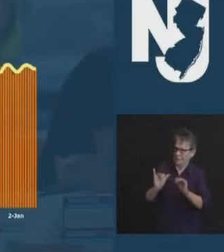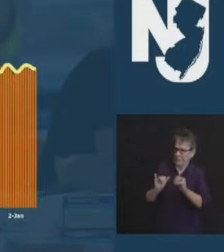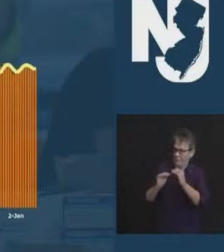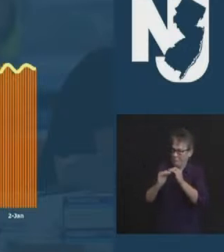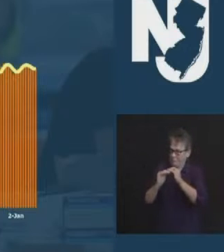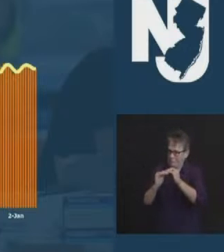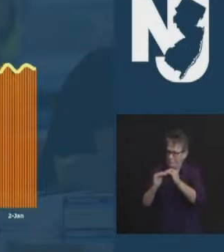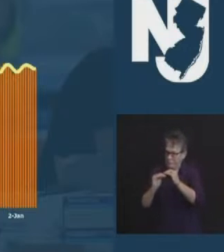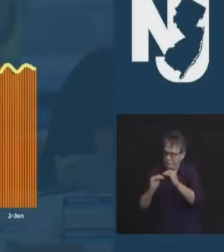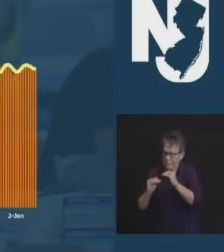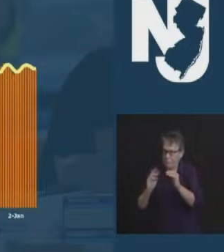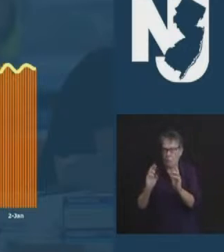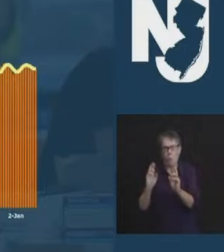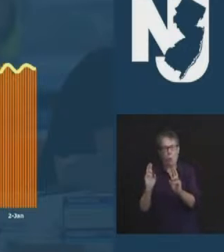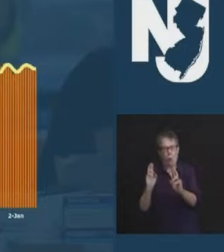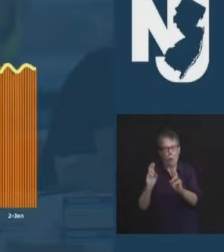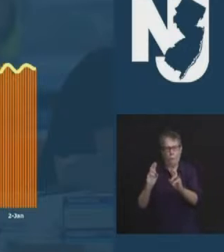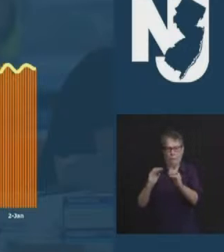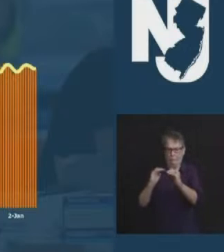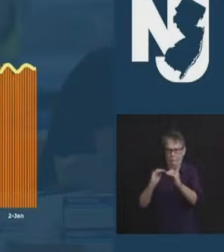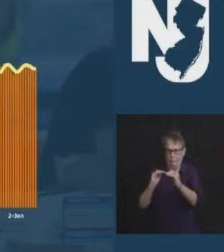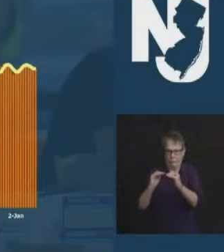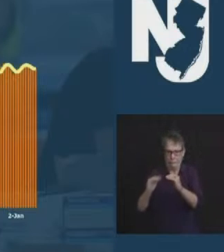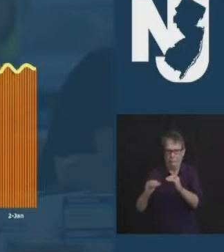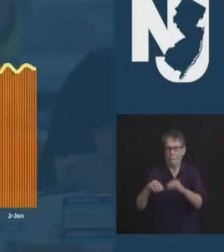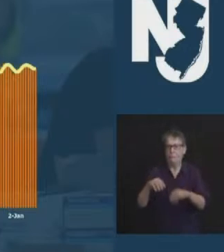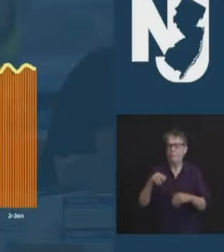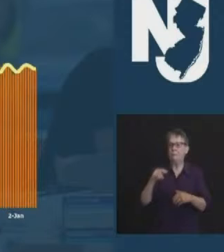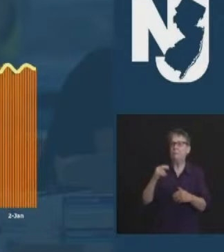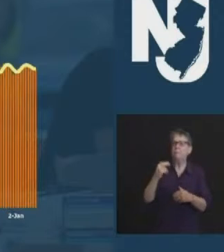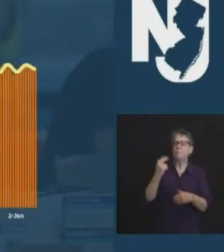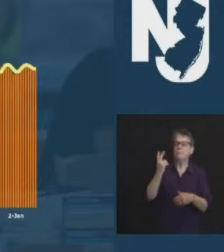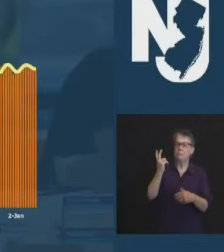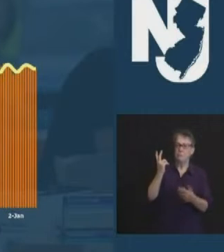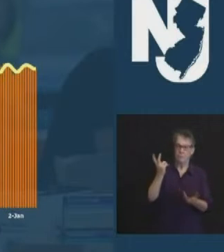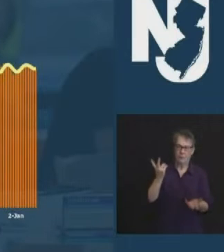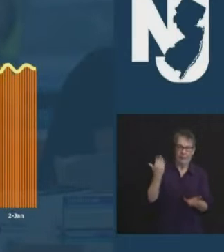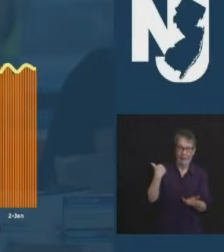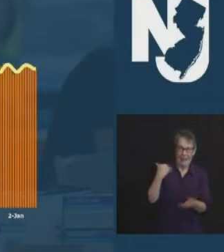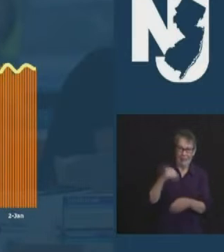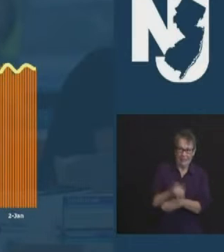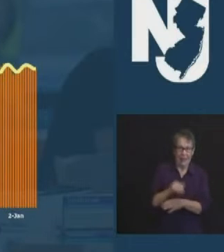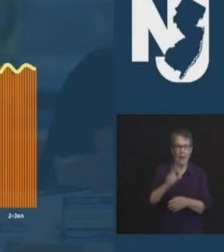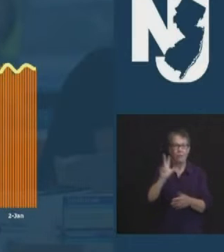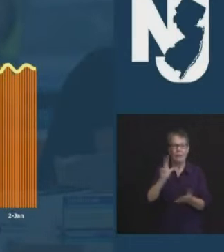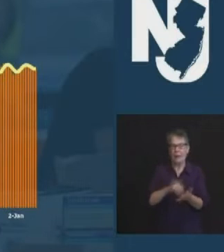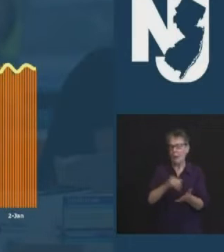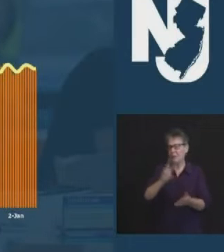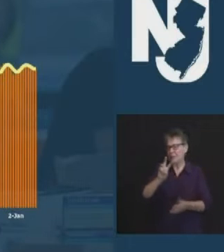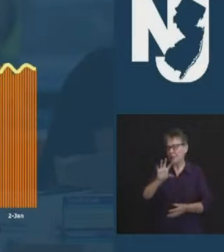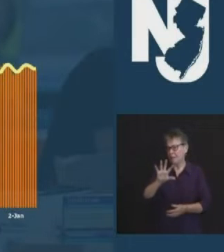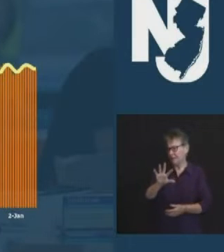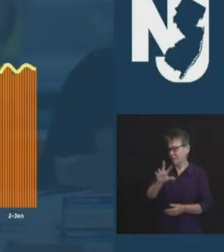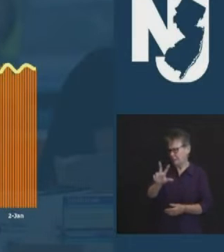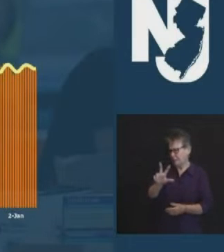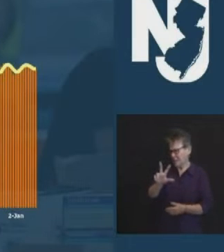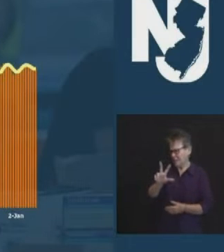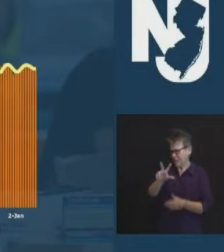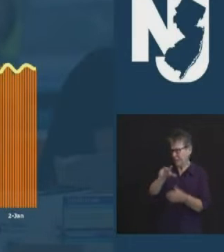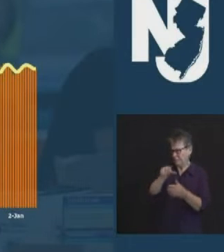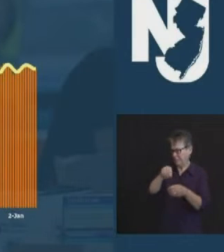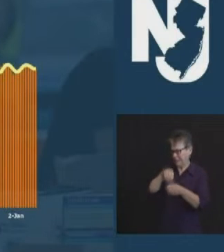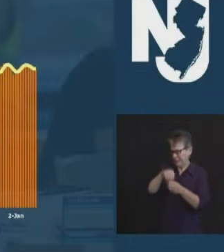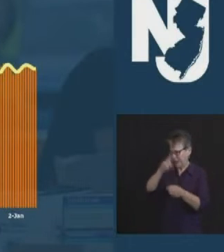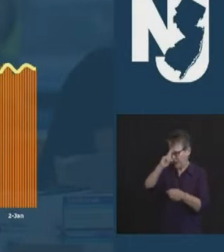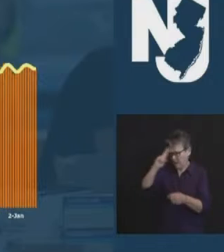there were 3,653 total patients being treated in our hospitals. 3,402 of them were known